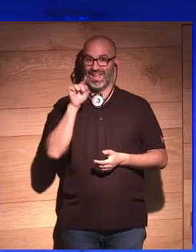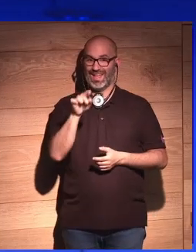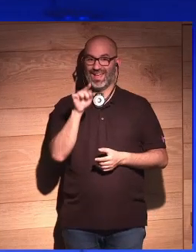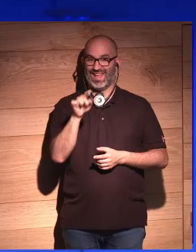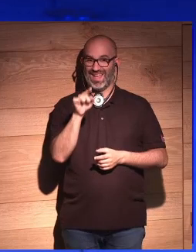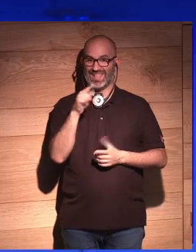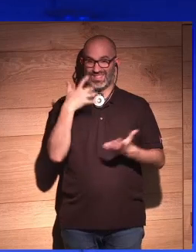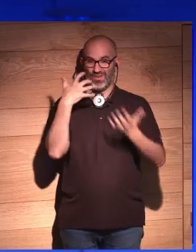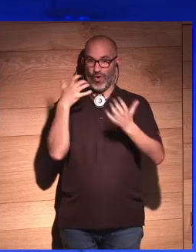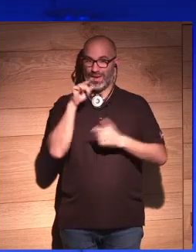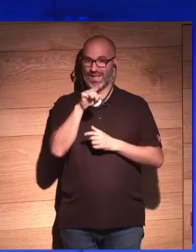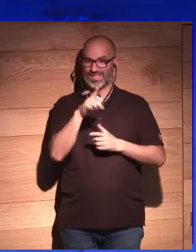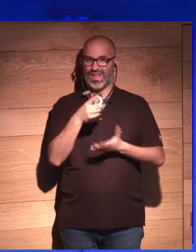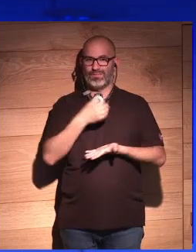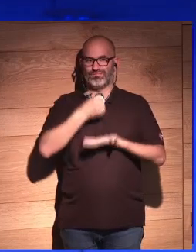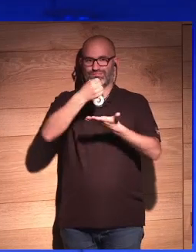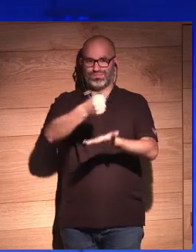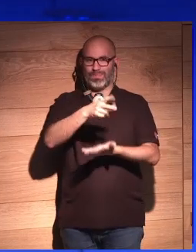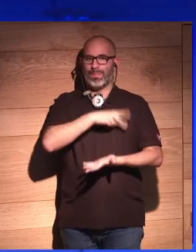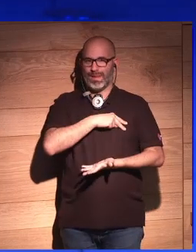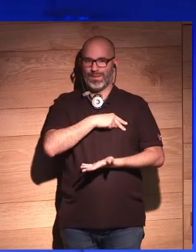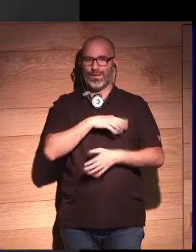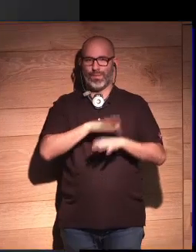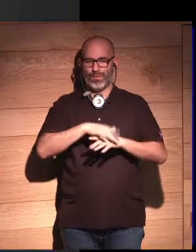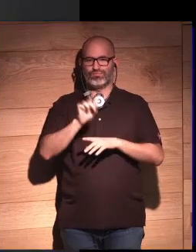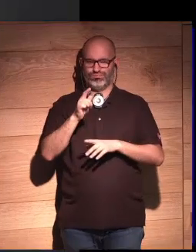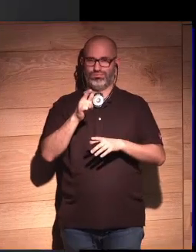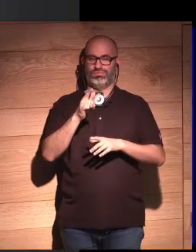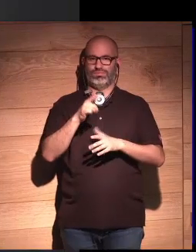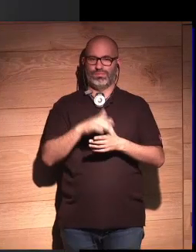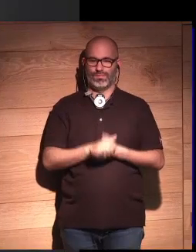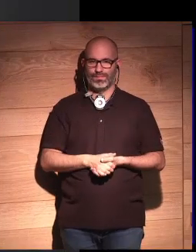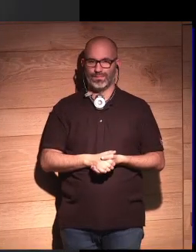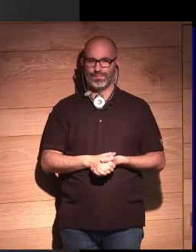So in 2018, again, 12 out of the 25 artists were women.